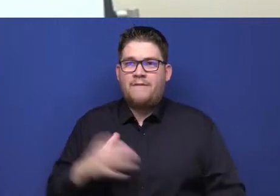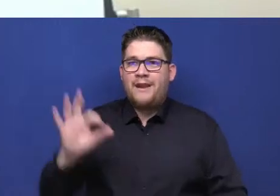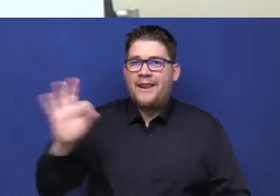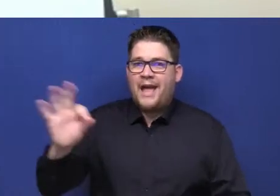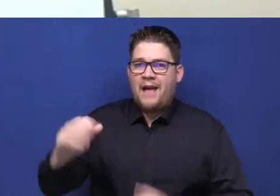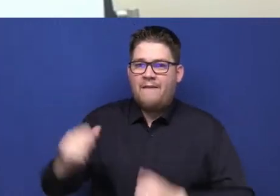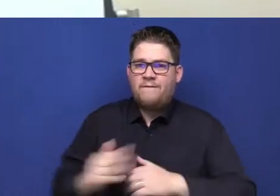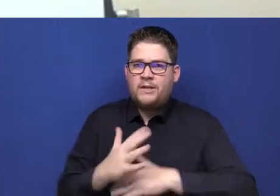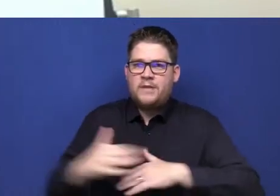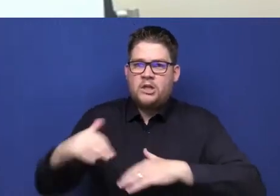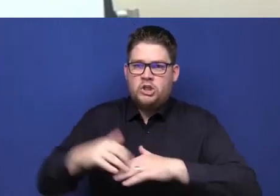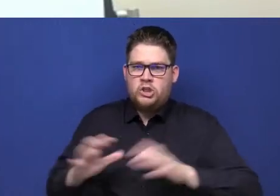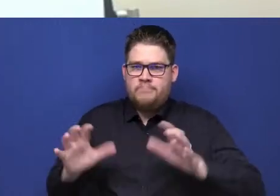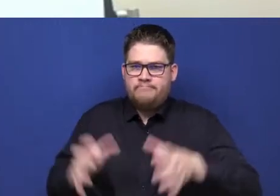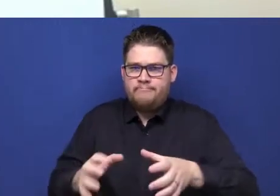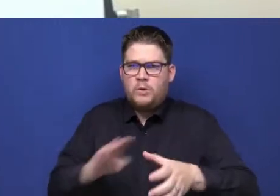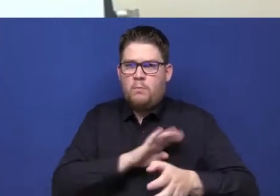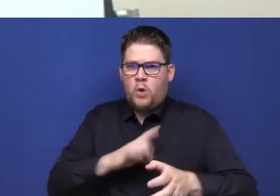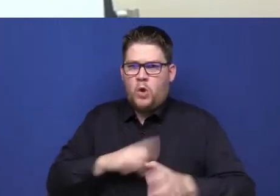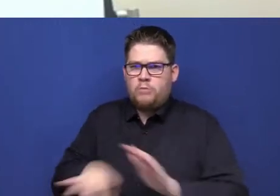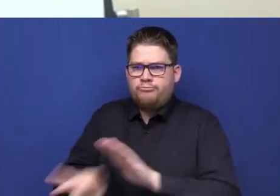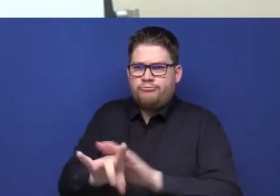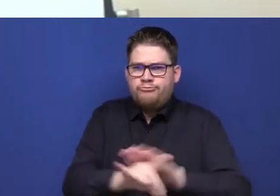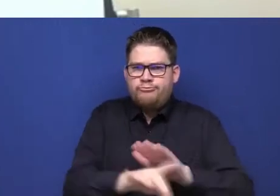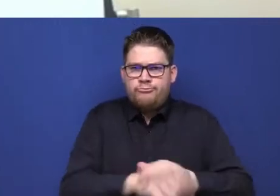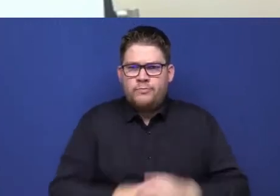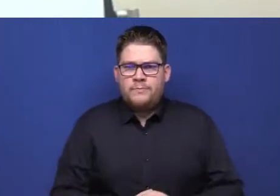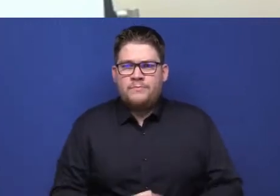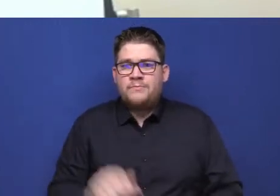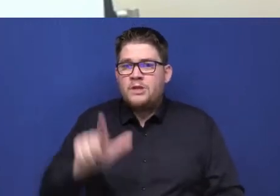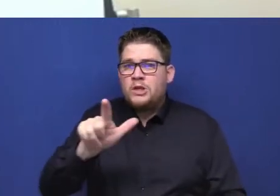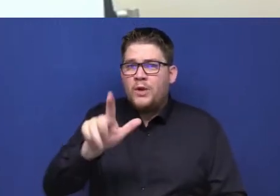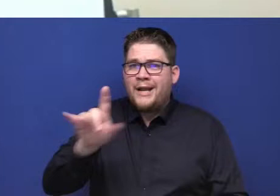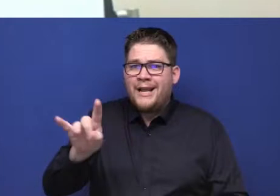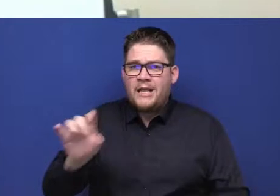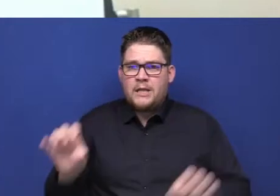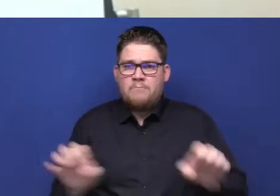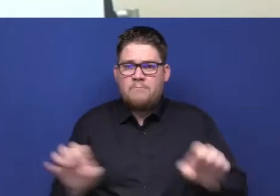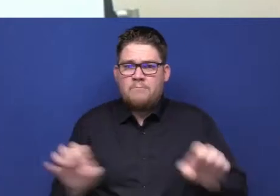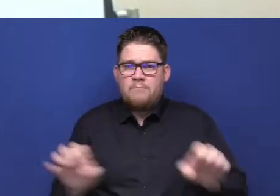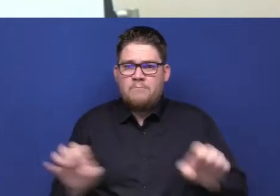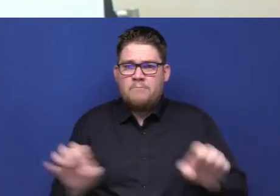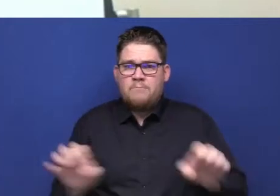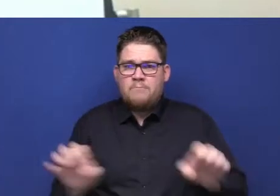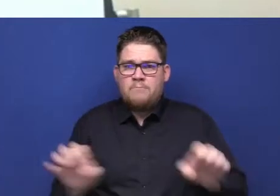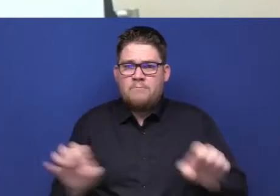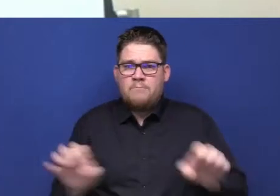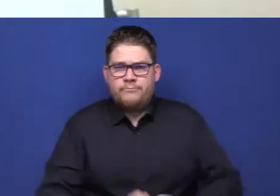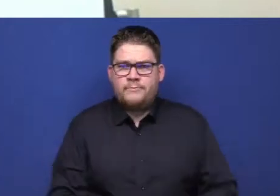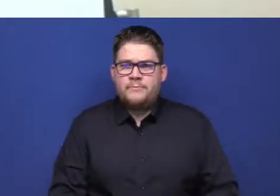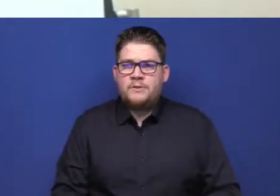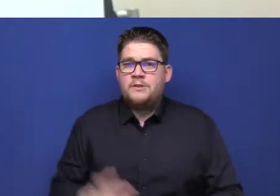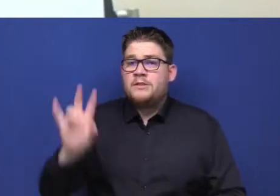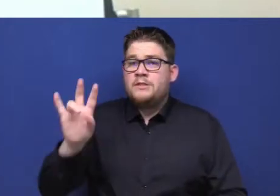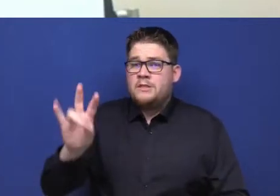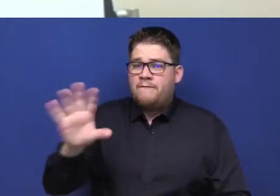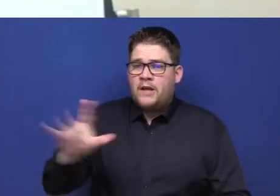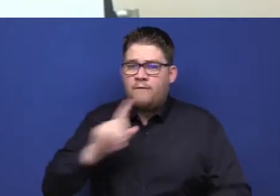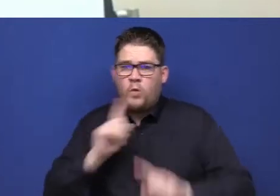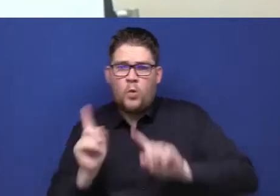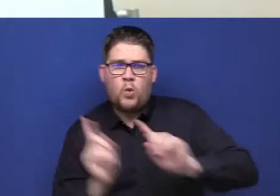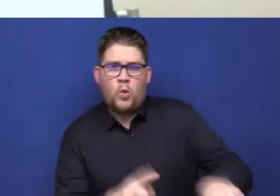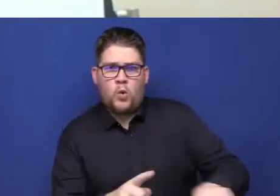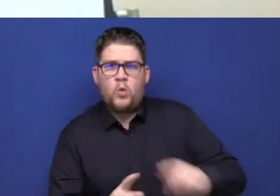approximately 6,126 properties, and 122 evacuation alerts representing approximately